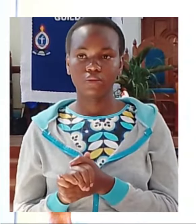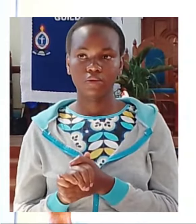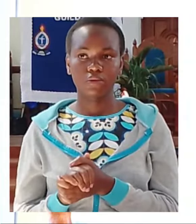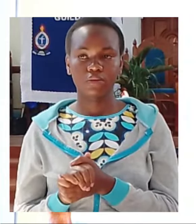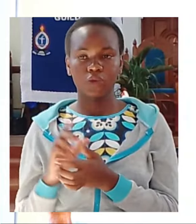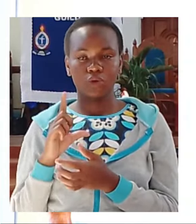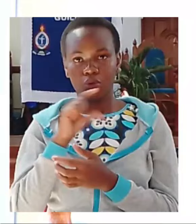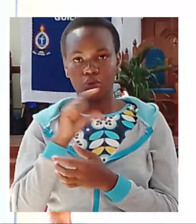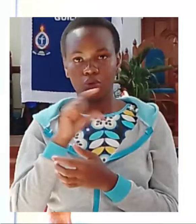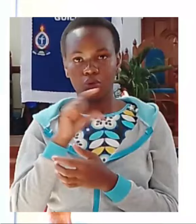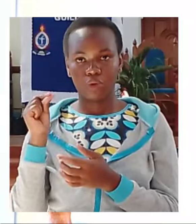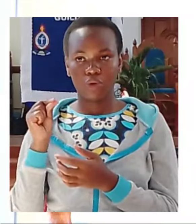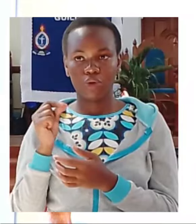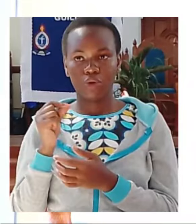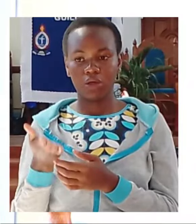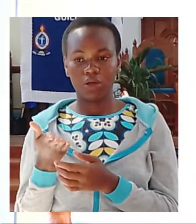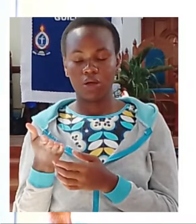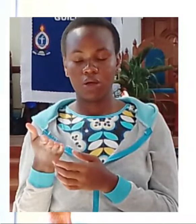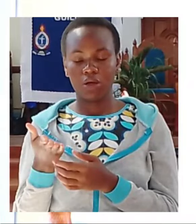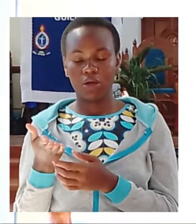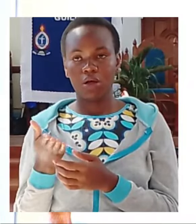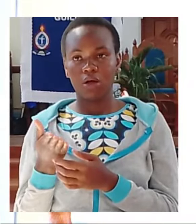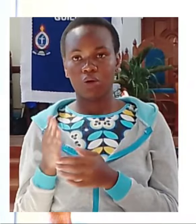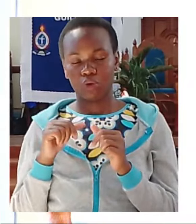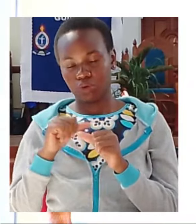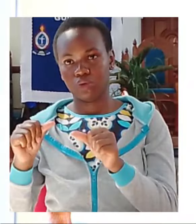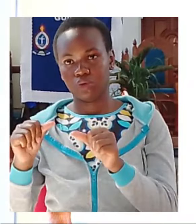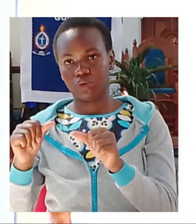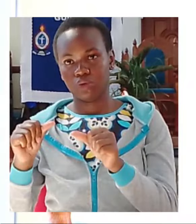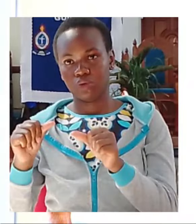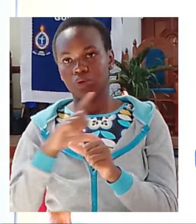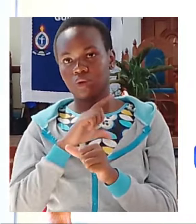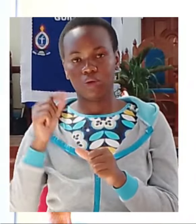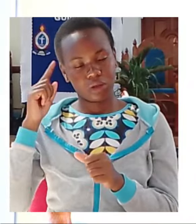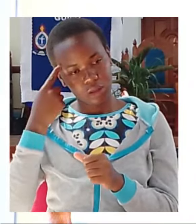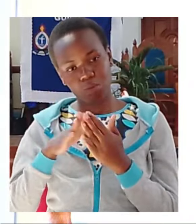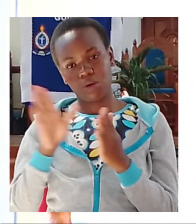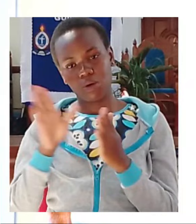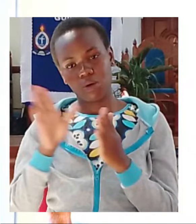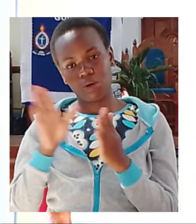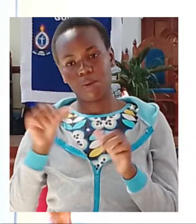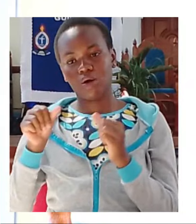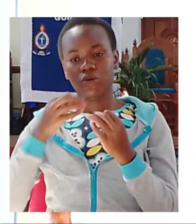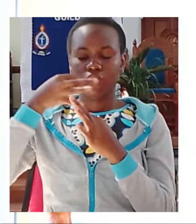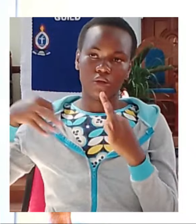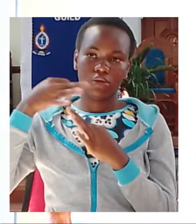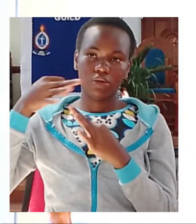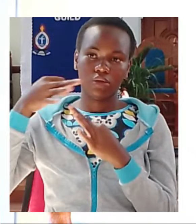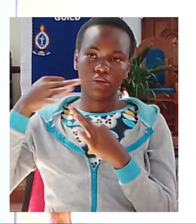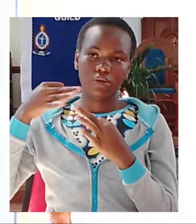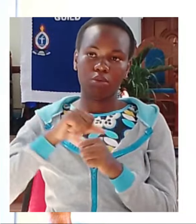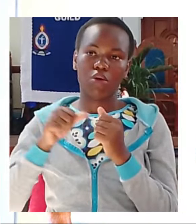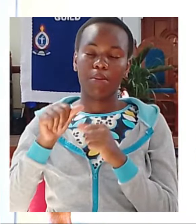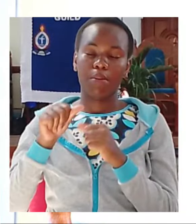Are we going to say from today on forth, I'm going to think more about the fellowships, more about the